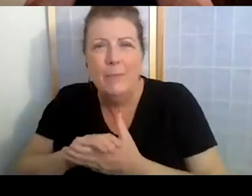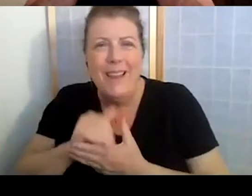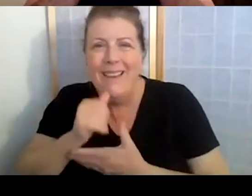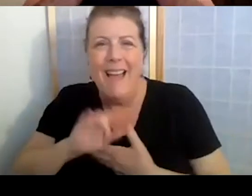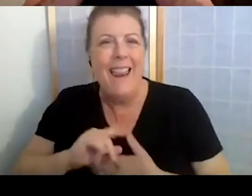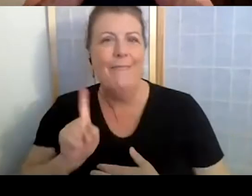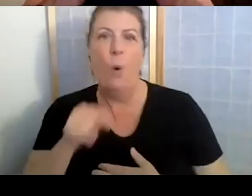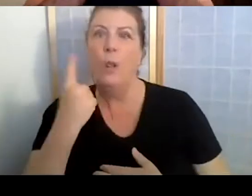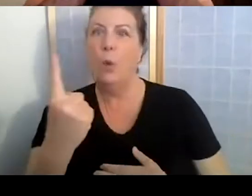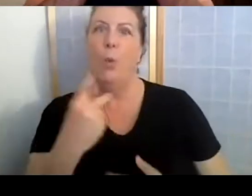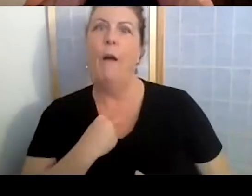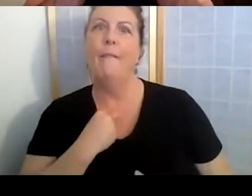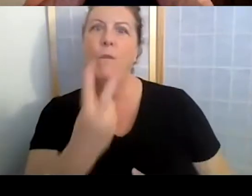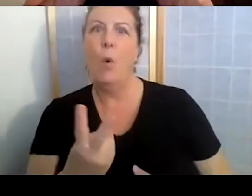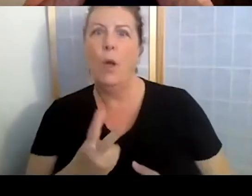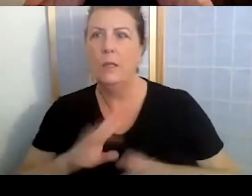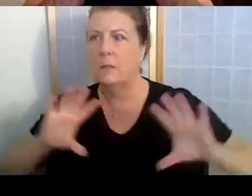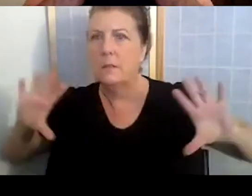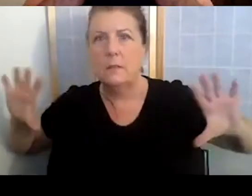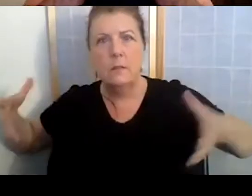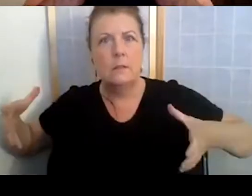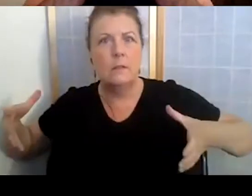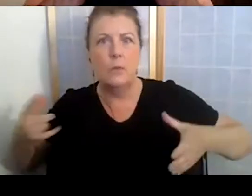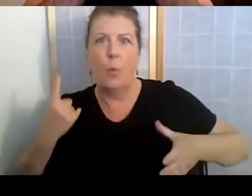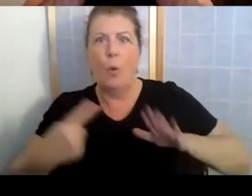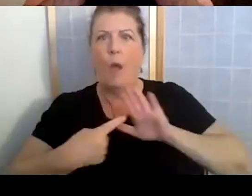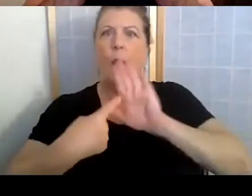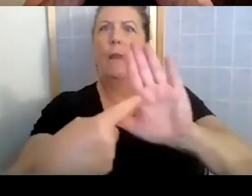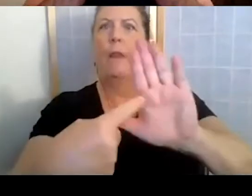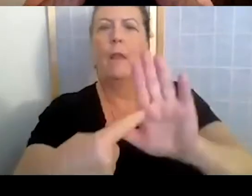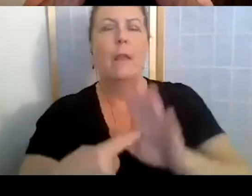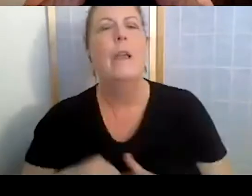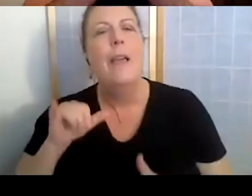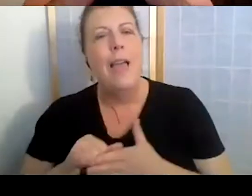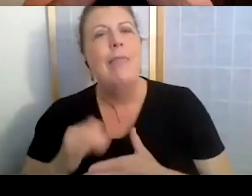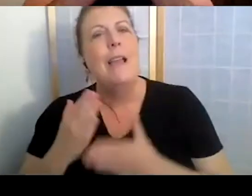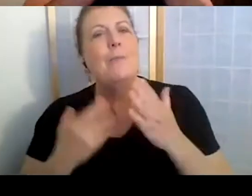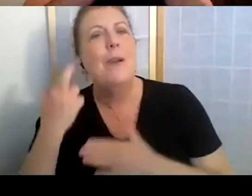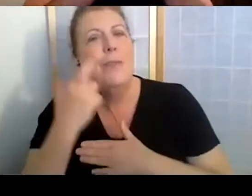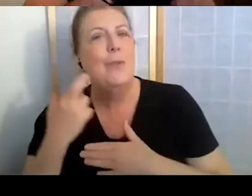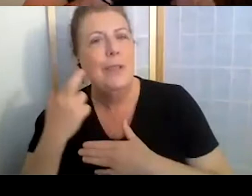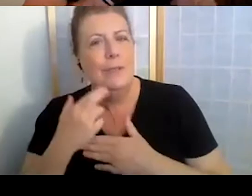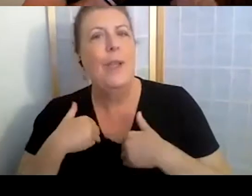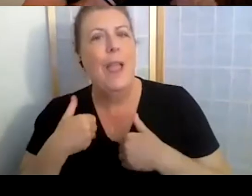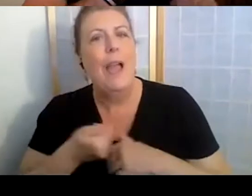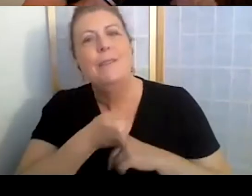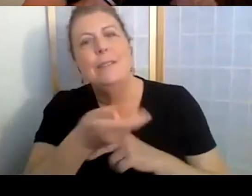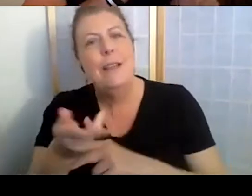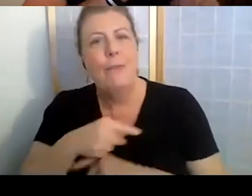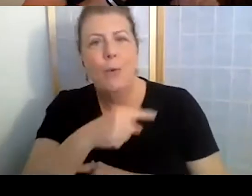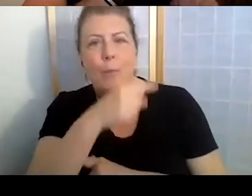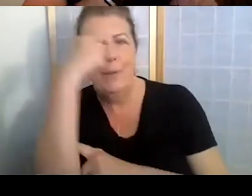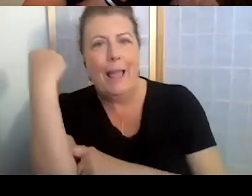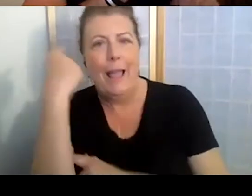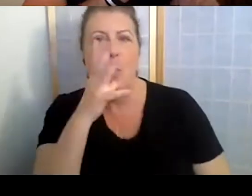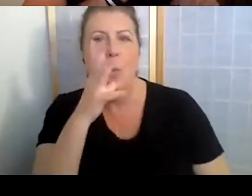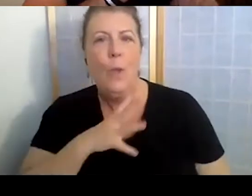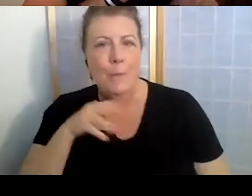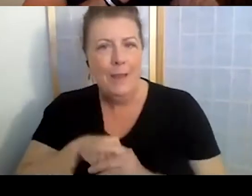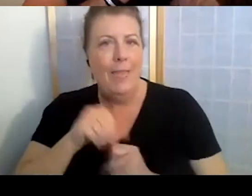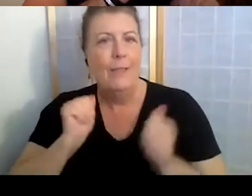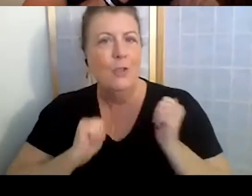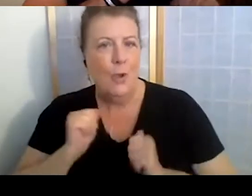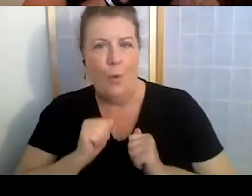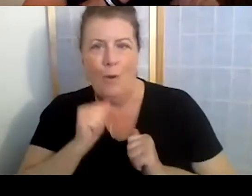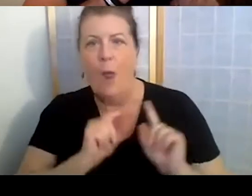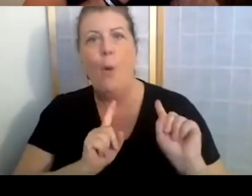Black women in the show, because it's oftentimes, it's just like, oh, it's you, the one Black woman that says this one thing. Mm-hmm. And so that